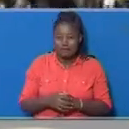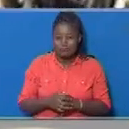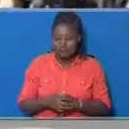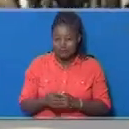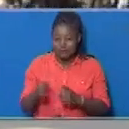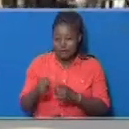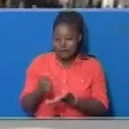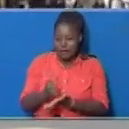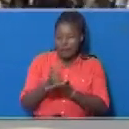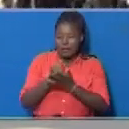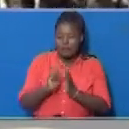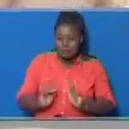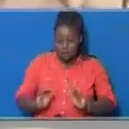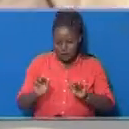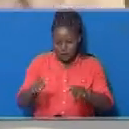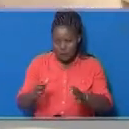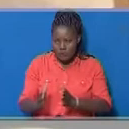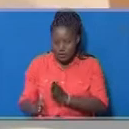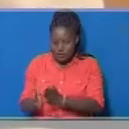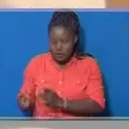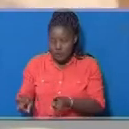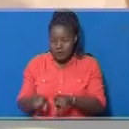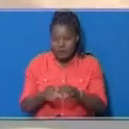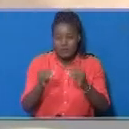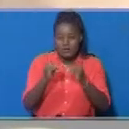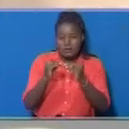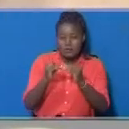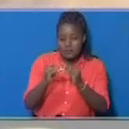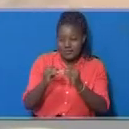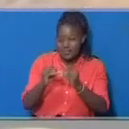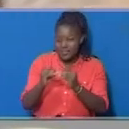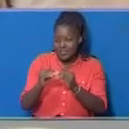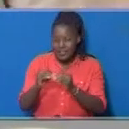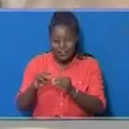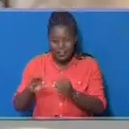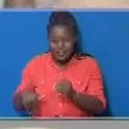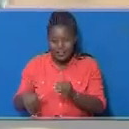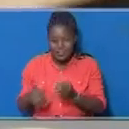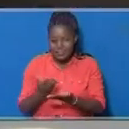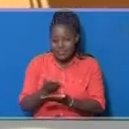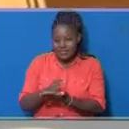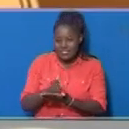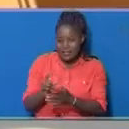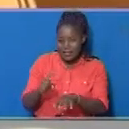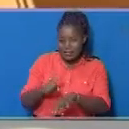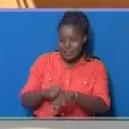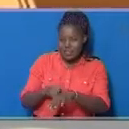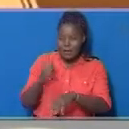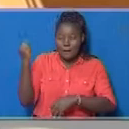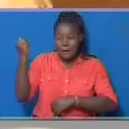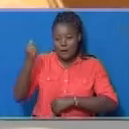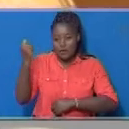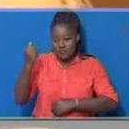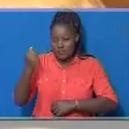arrangements. The meeting also did not lack its share of controversy when politicians took on